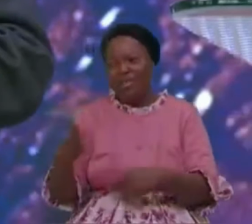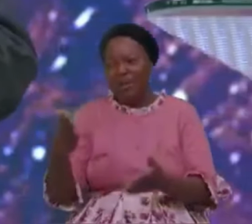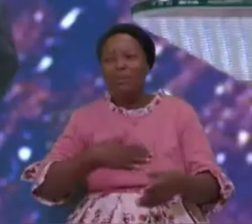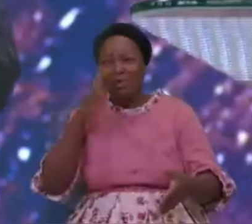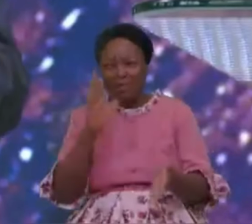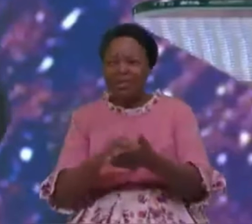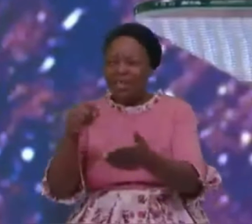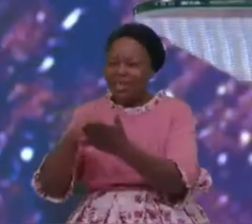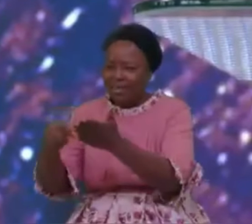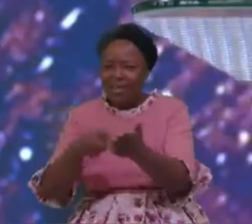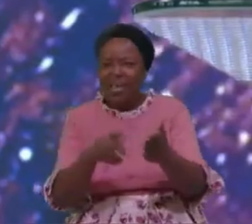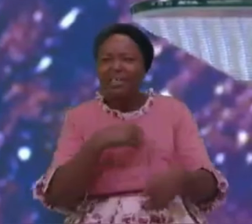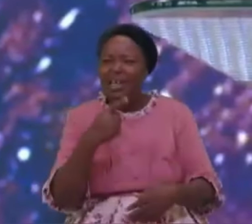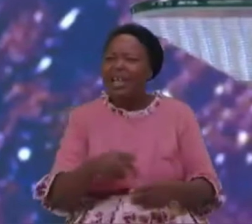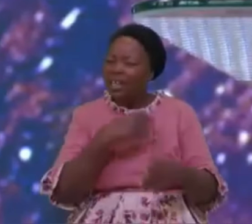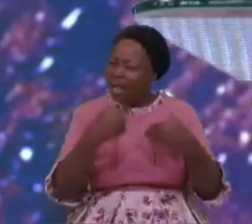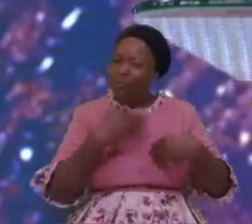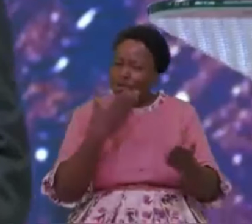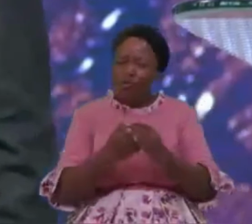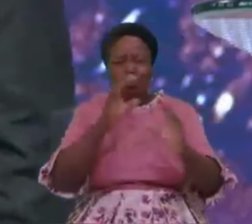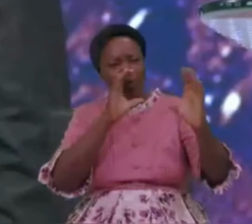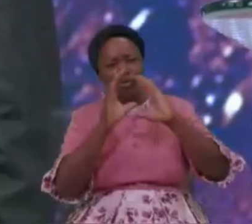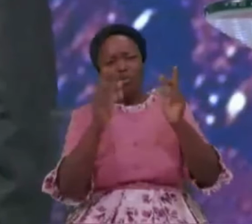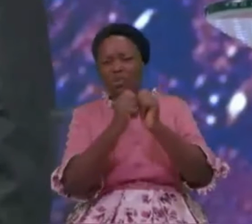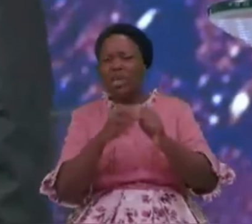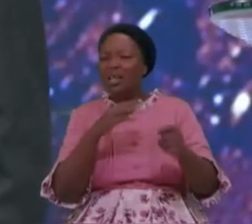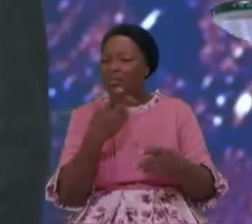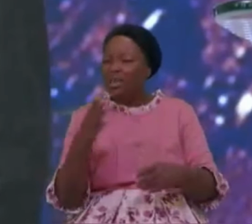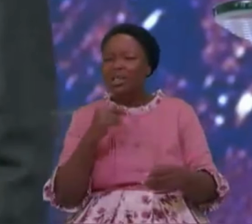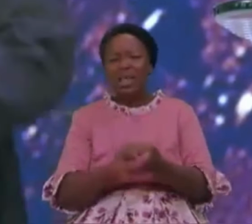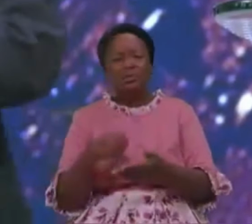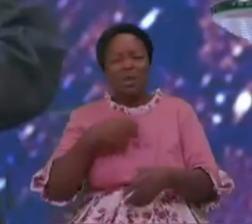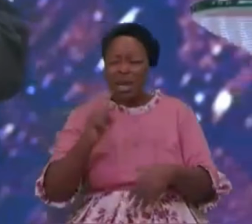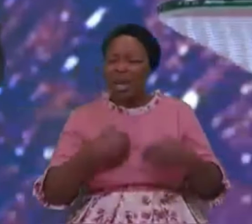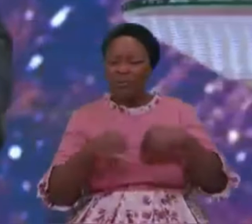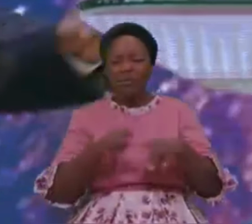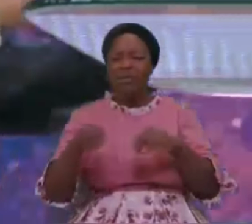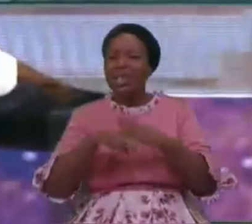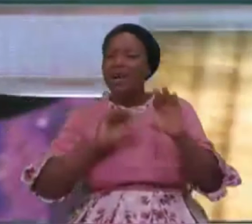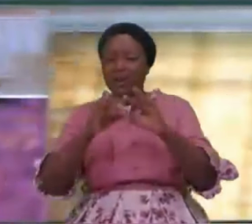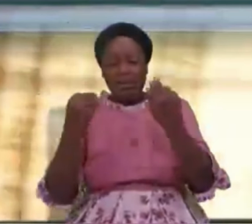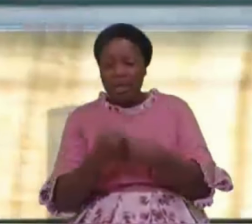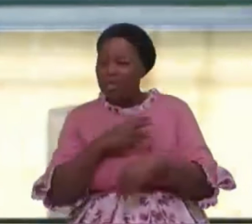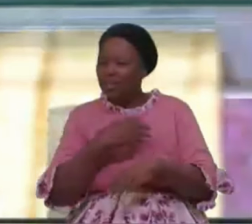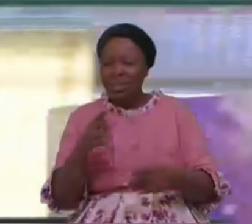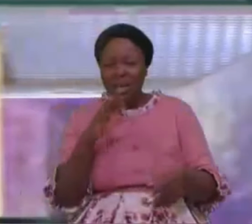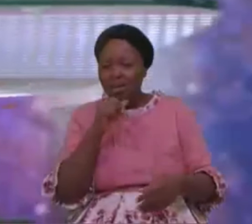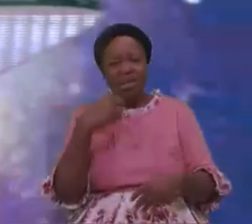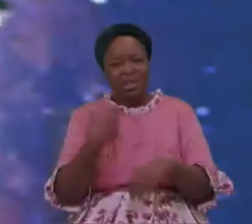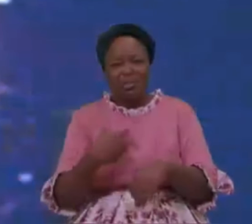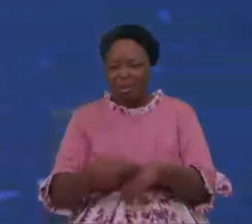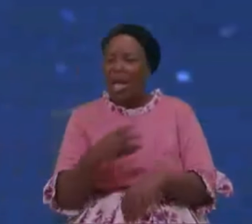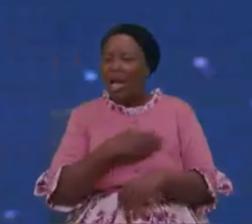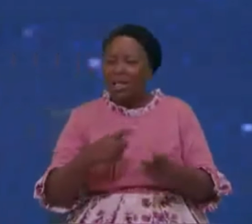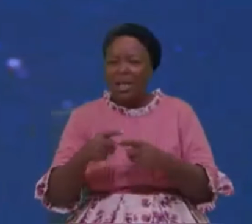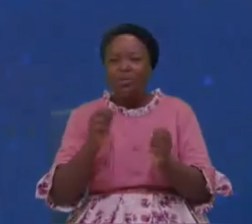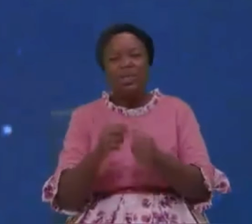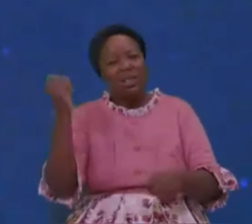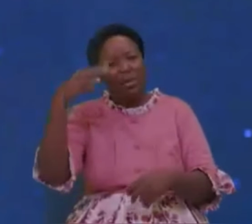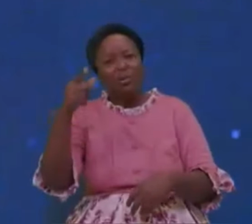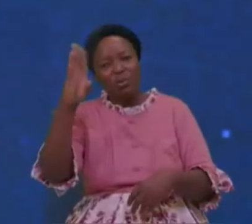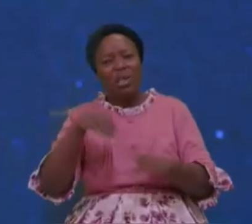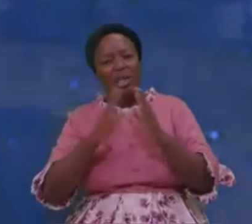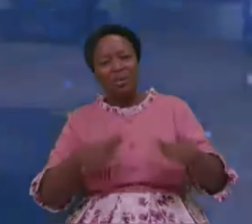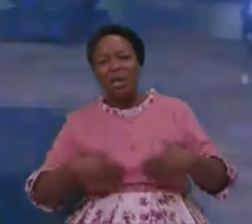together. That's what we need to do. They are not difficult. And with the grace of God in our lives, and with the reconciliation with God, I